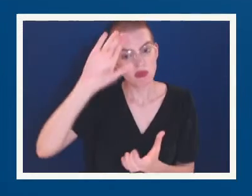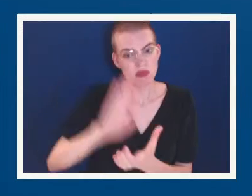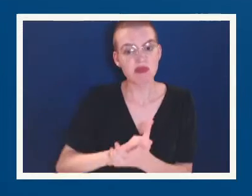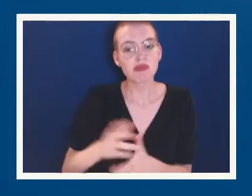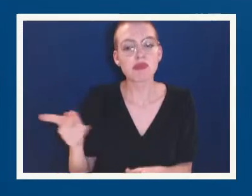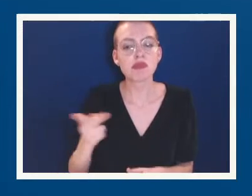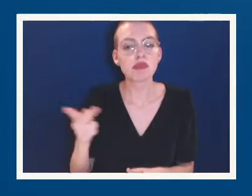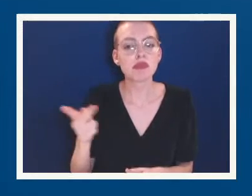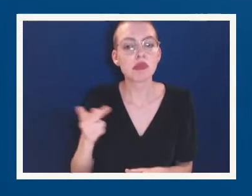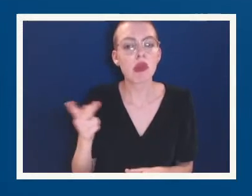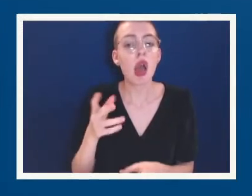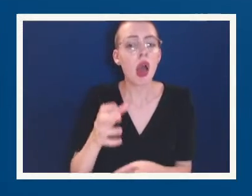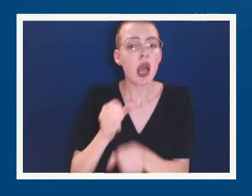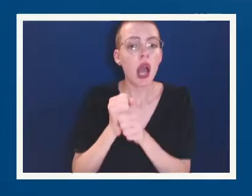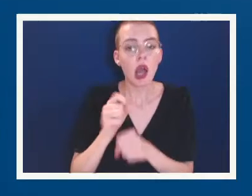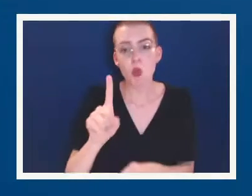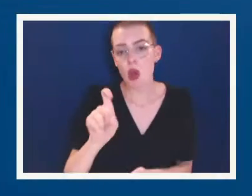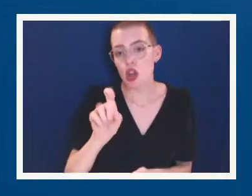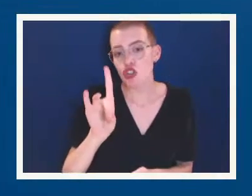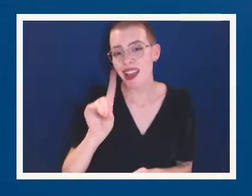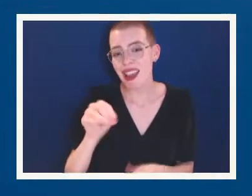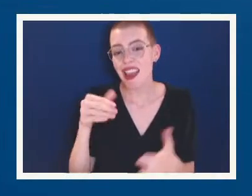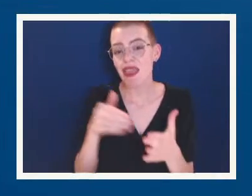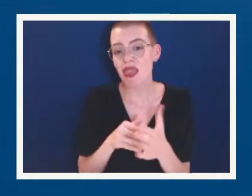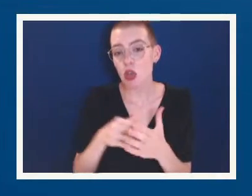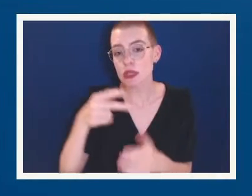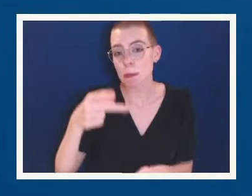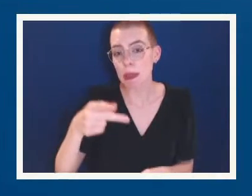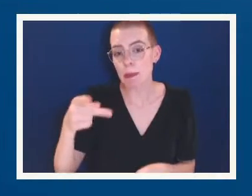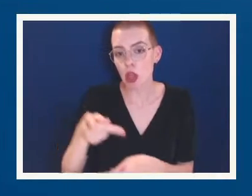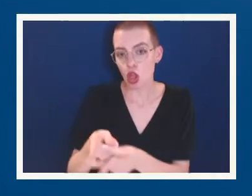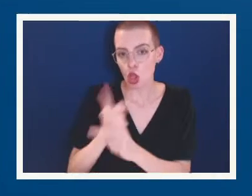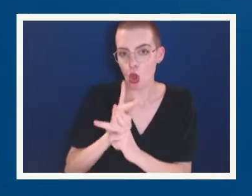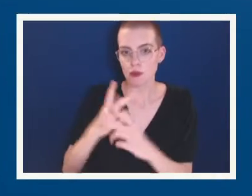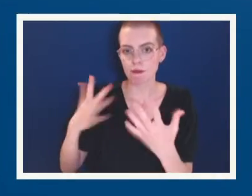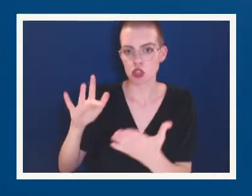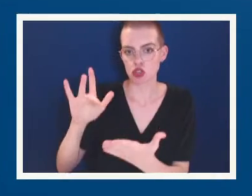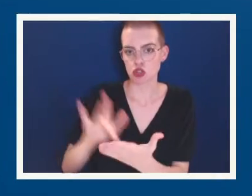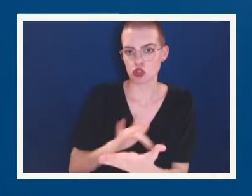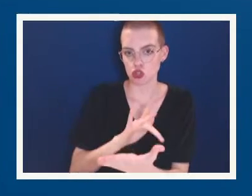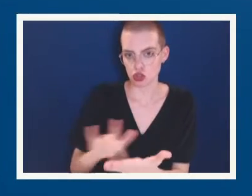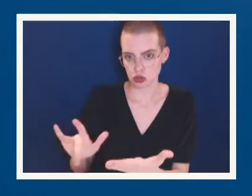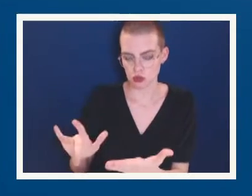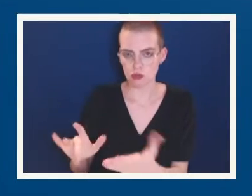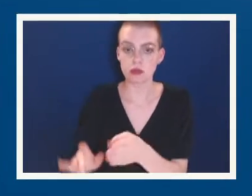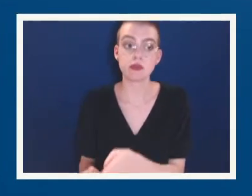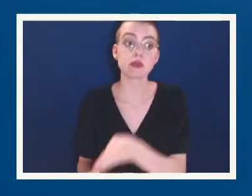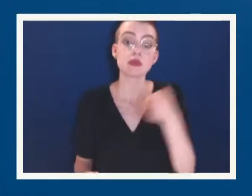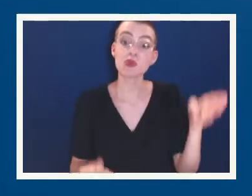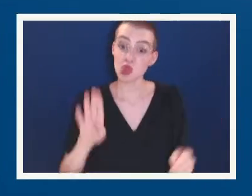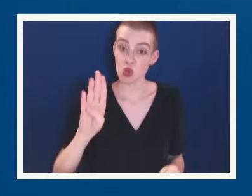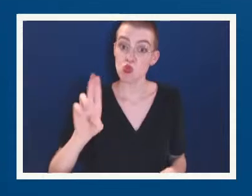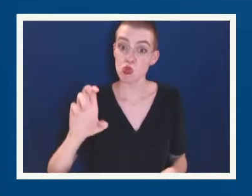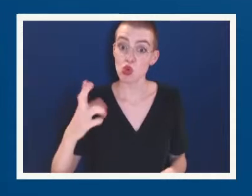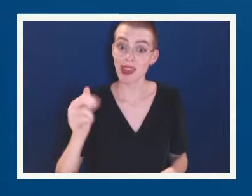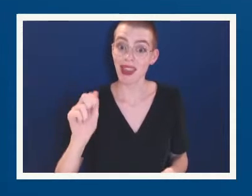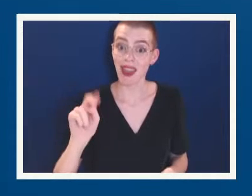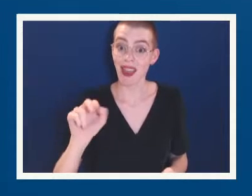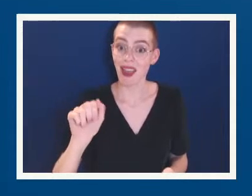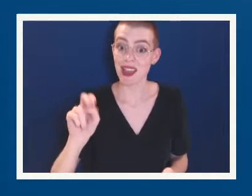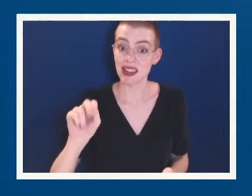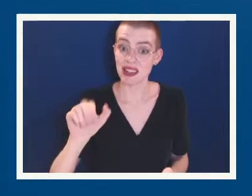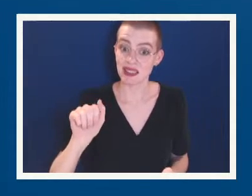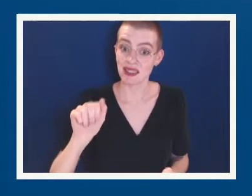$183,000 in PPP loans forgiven. Congressman Vern Buchanan of Florida, he got over $2 million